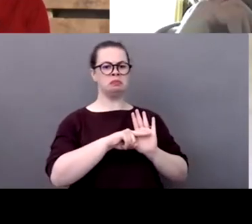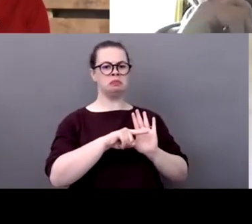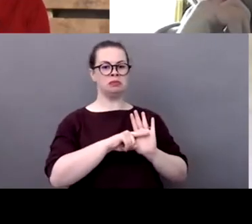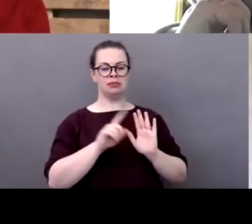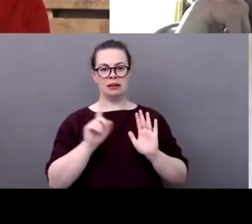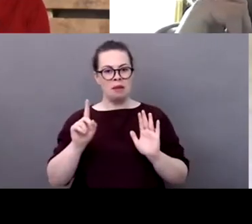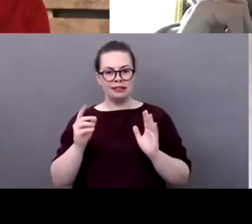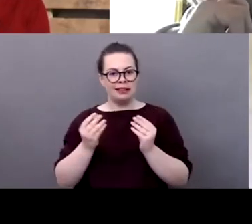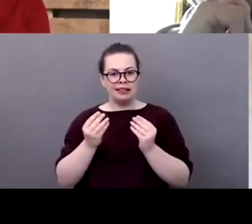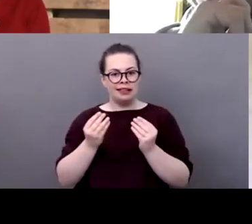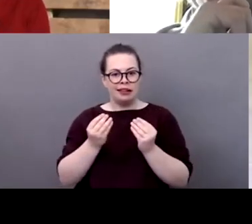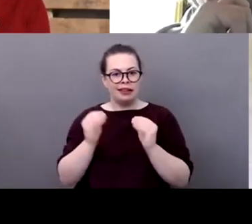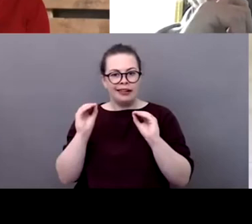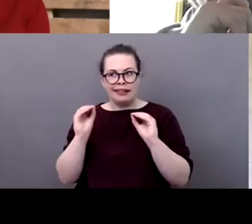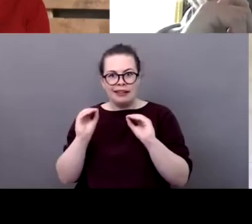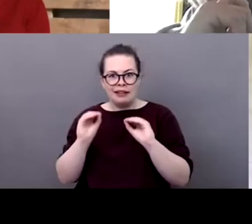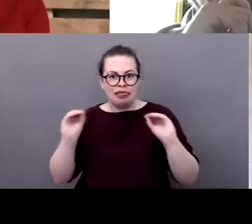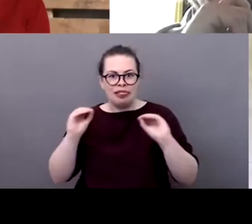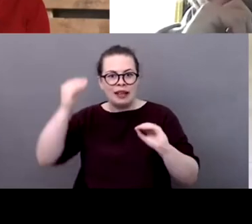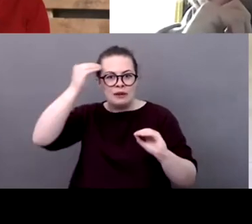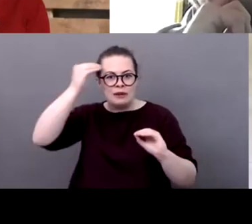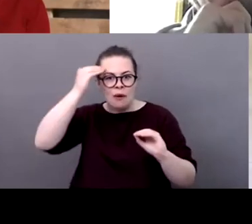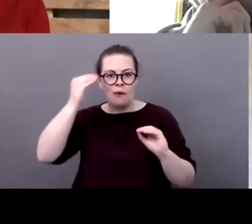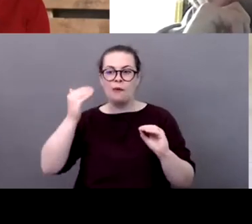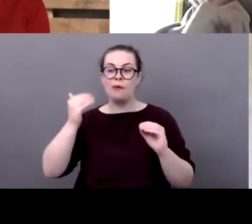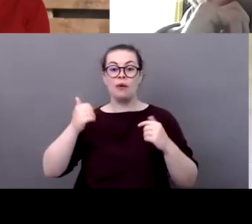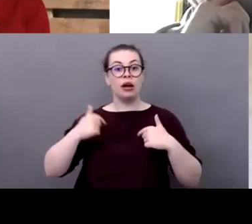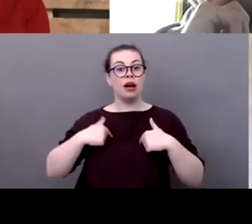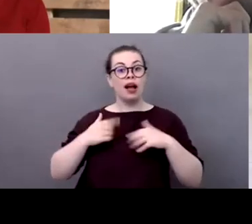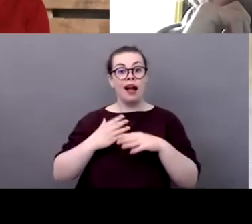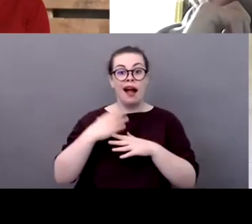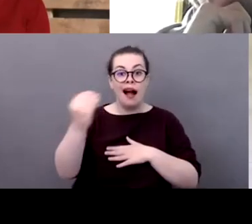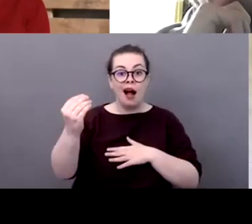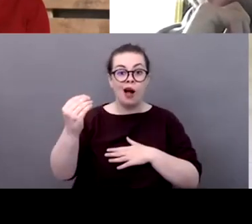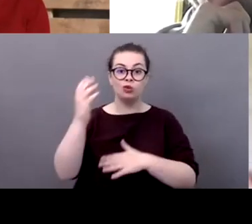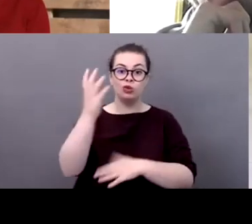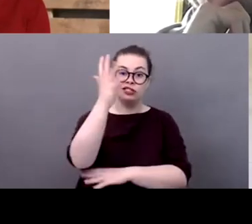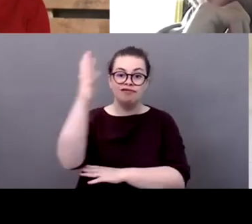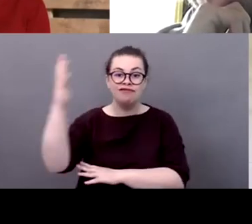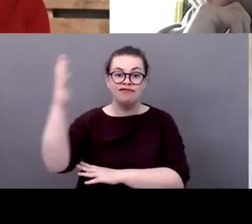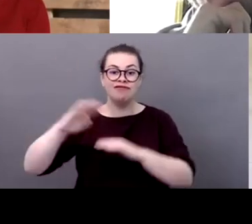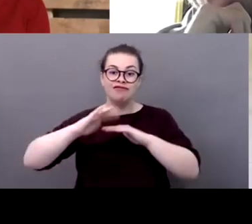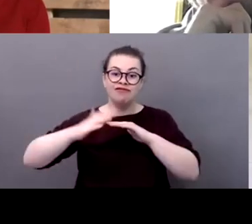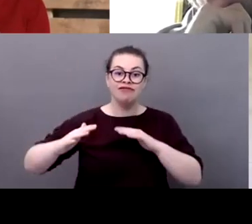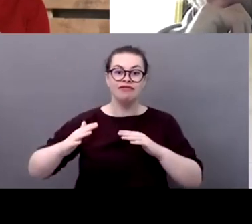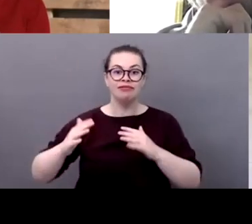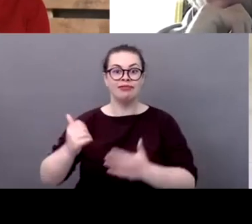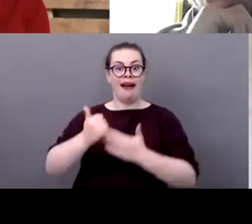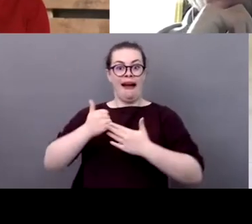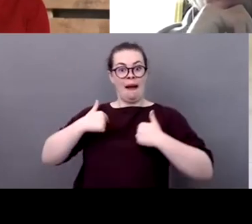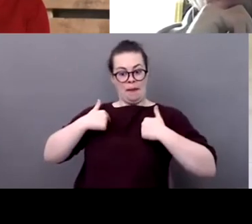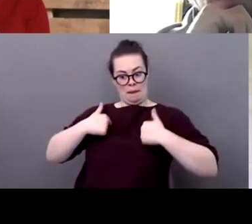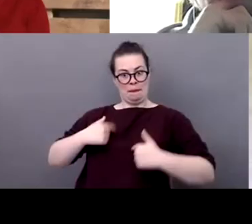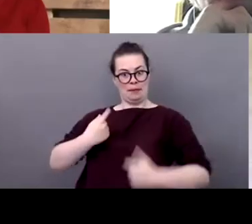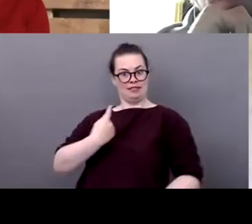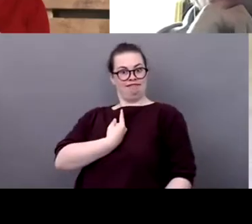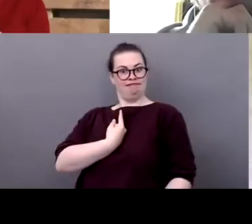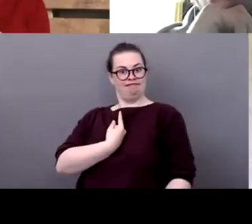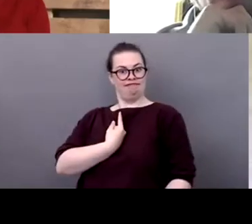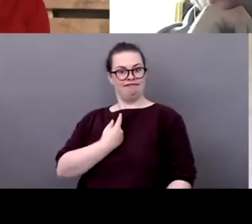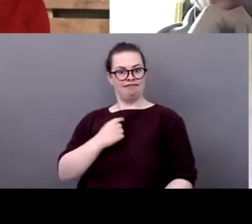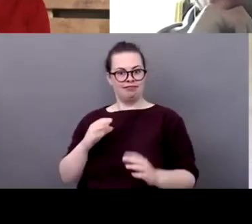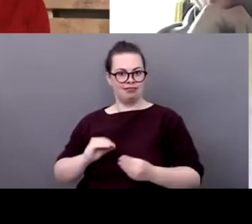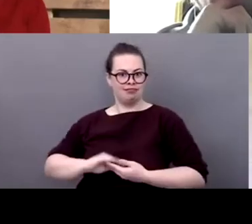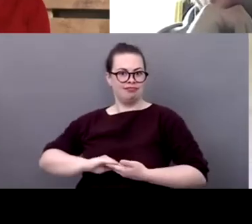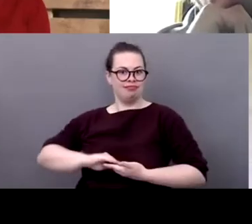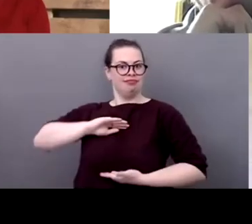gains to be had for our own public health from healthy environments and being able to participate in our sports in